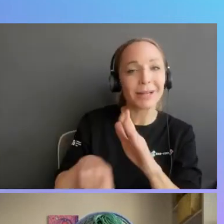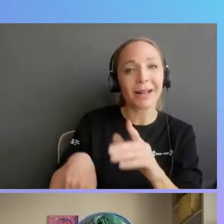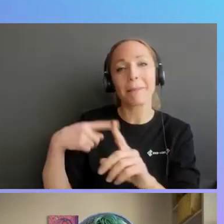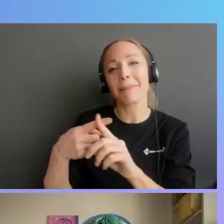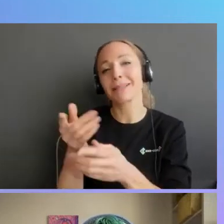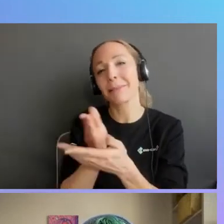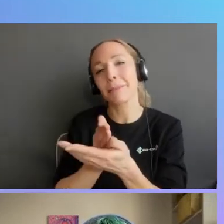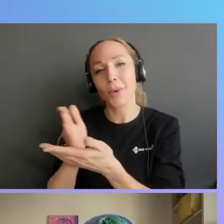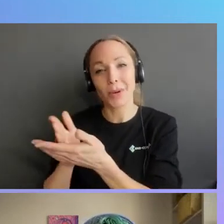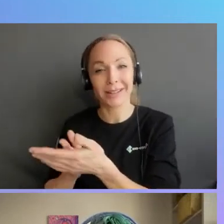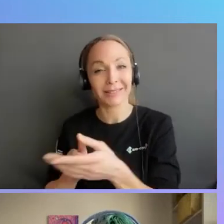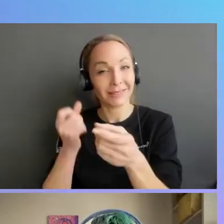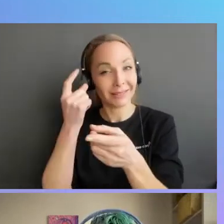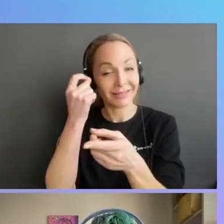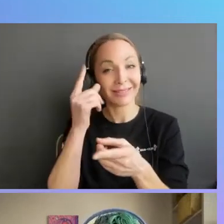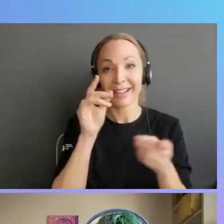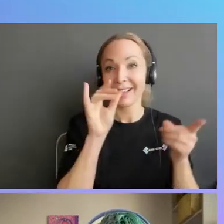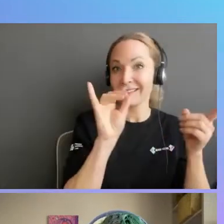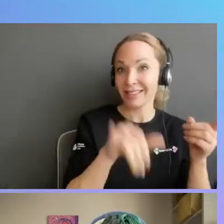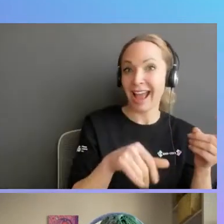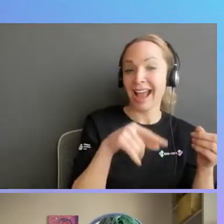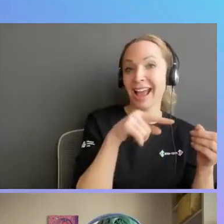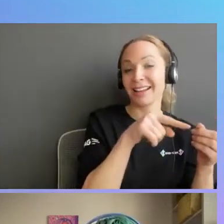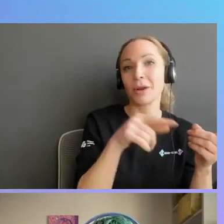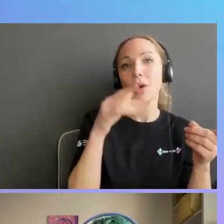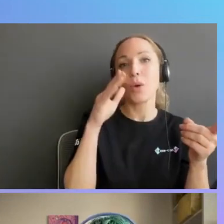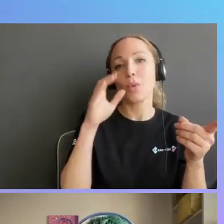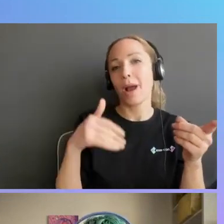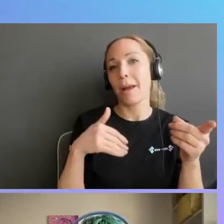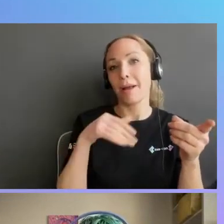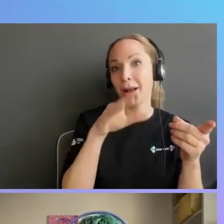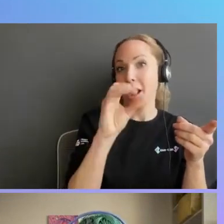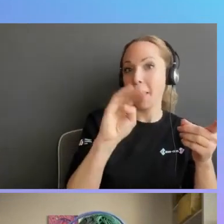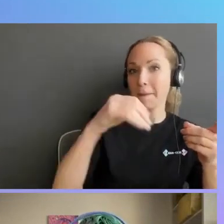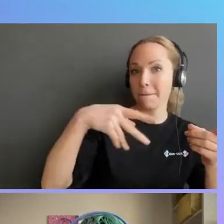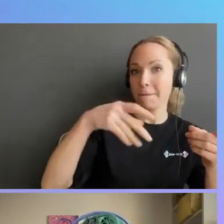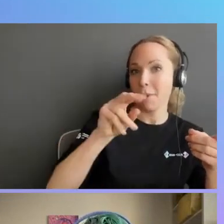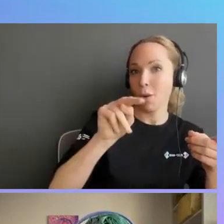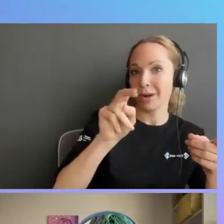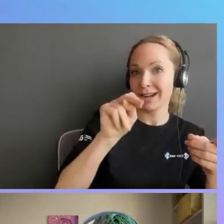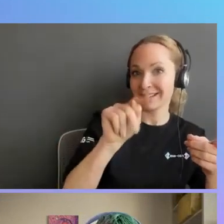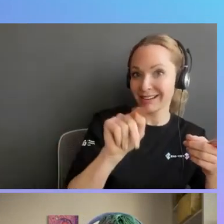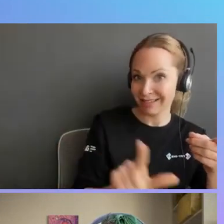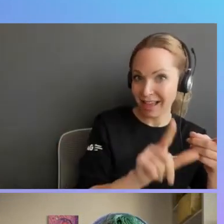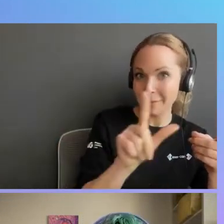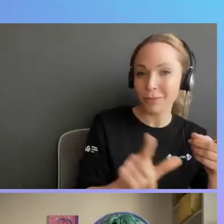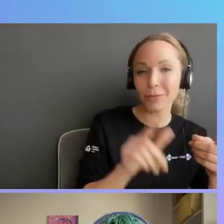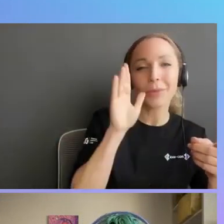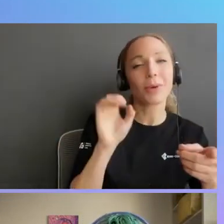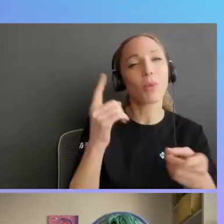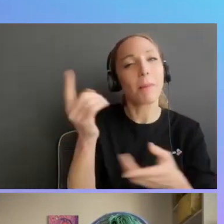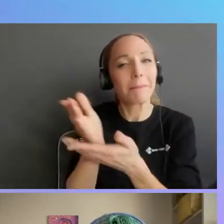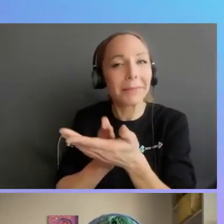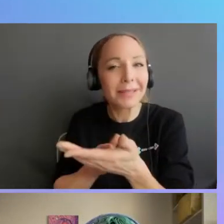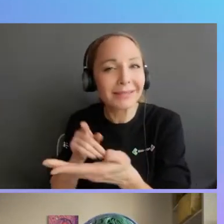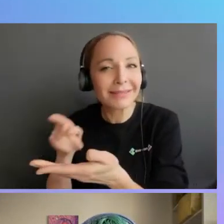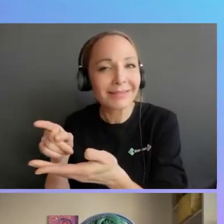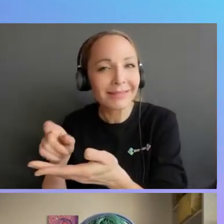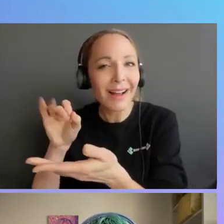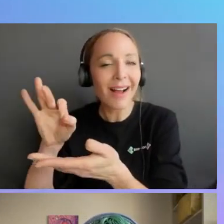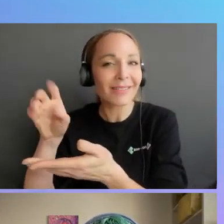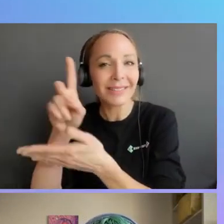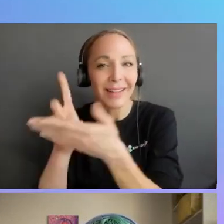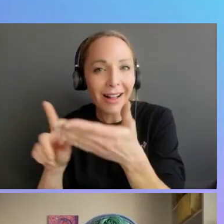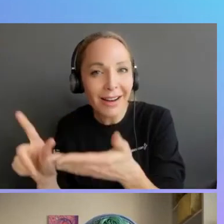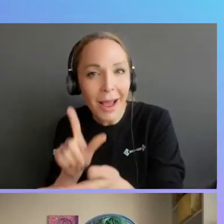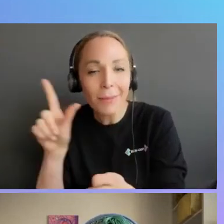system. Other pieces include, like in the definition, a documentation or a style guide, things like